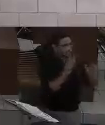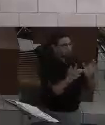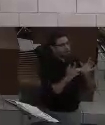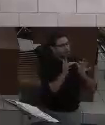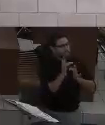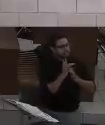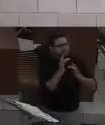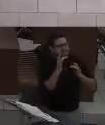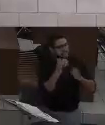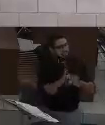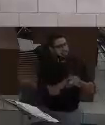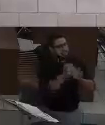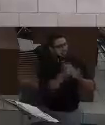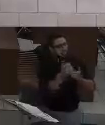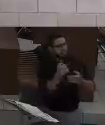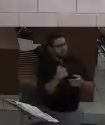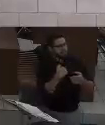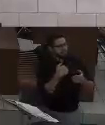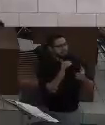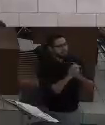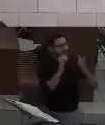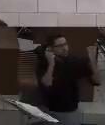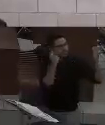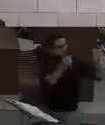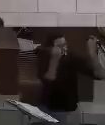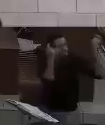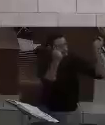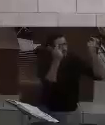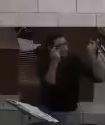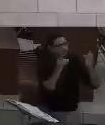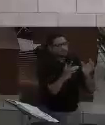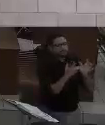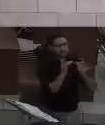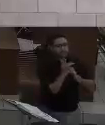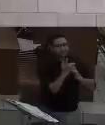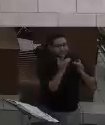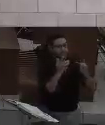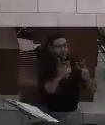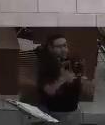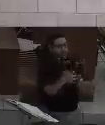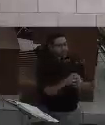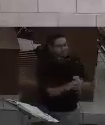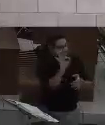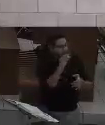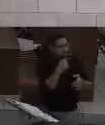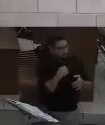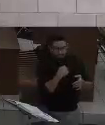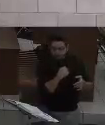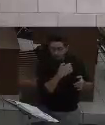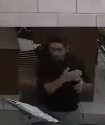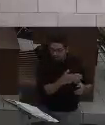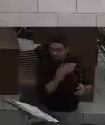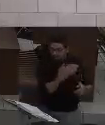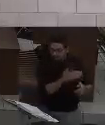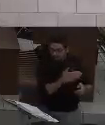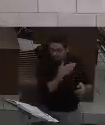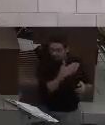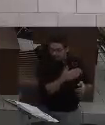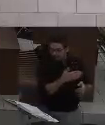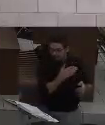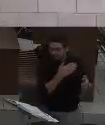Jesus lifted me, singing glory, hallelujah. Jesus lifted me. I'm so glad. I'm so